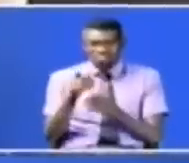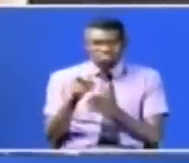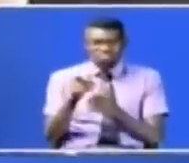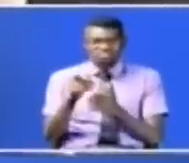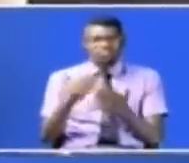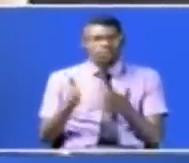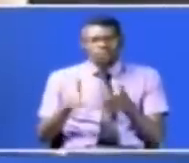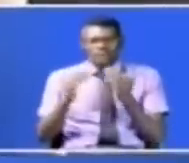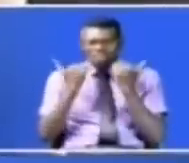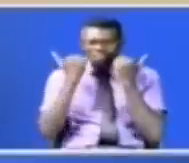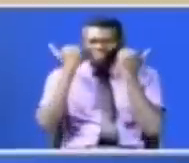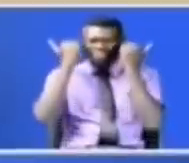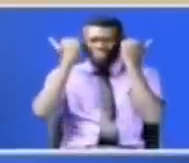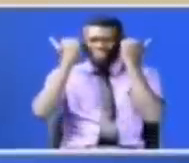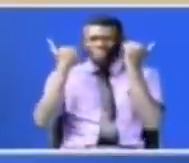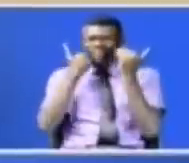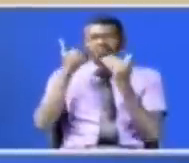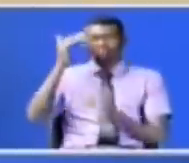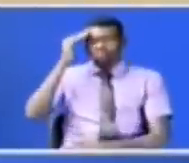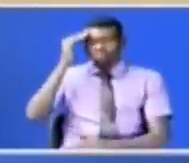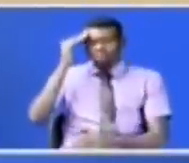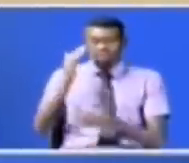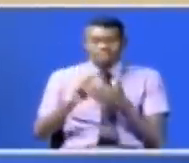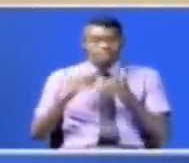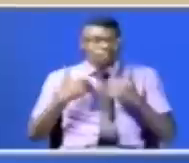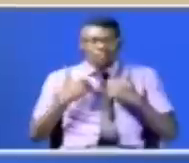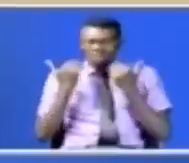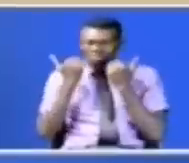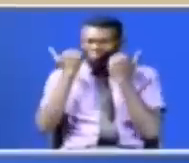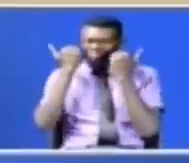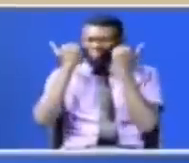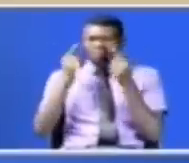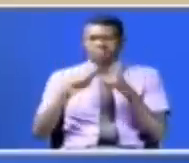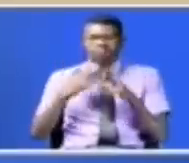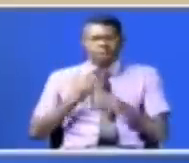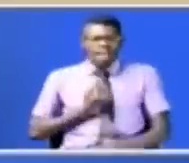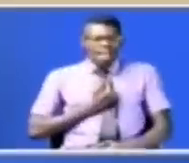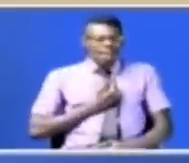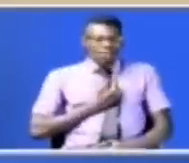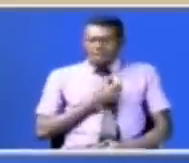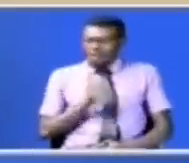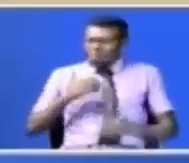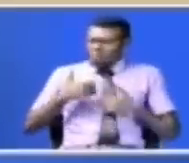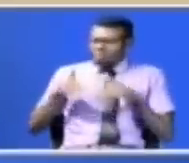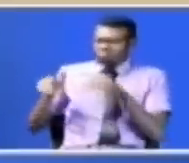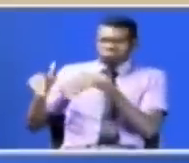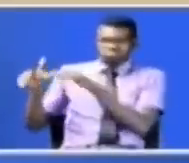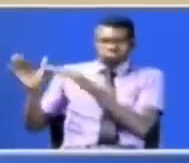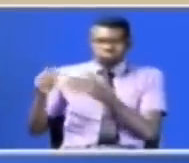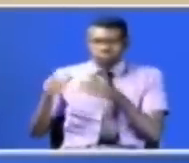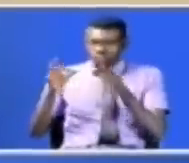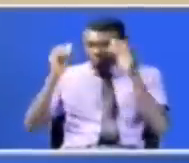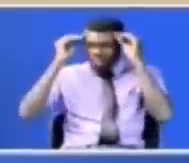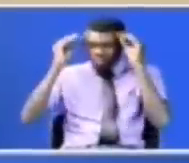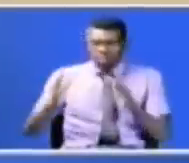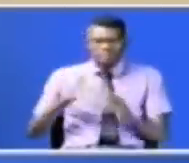depression. We won't tire. Without realizing they are depressed, they'll keep isolating themselves from other people. If it's a student, during break time, he